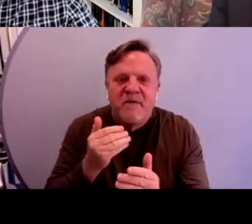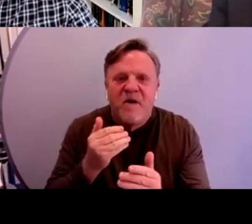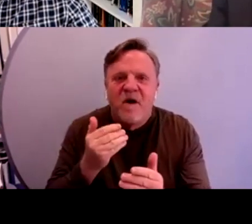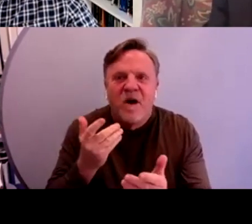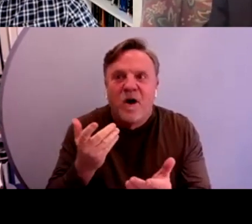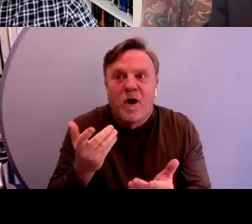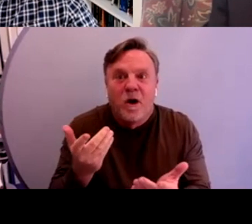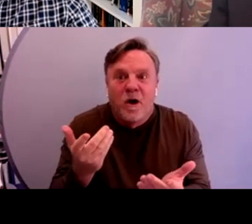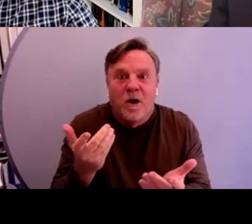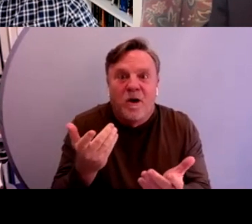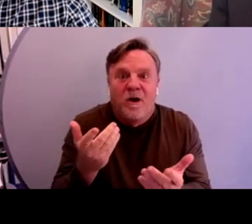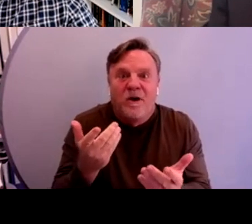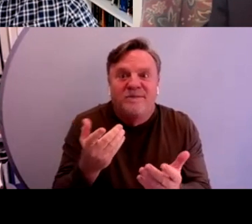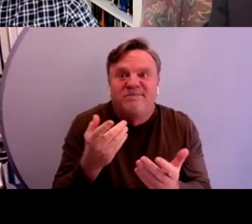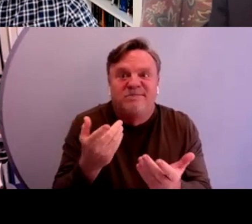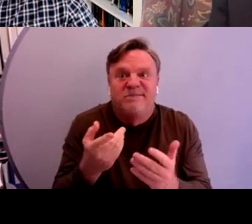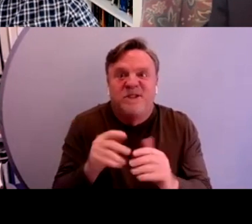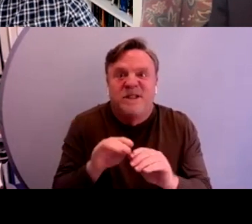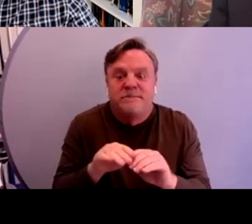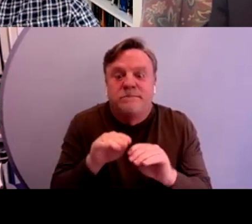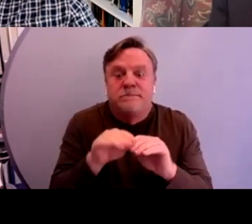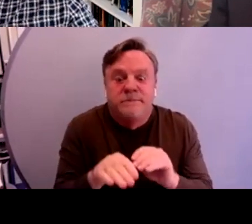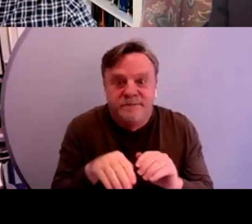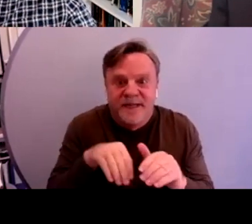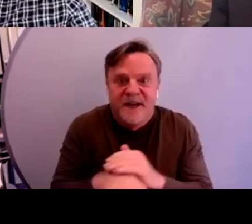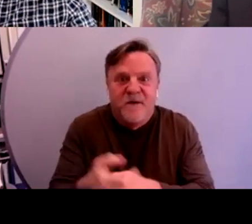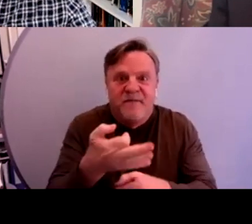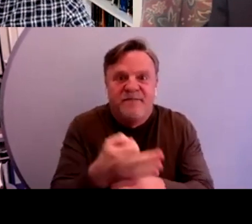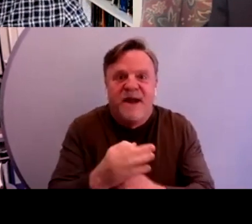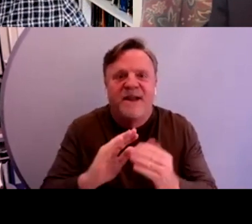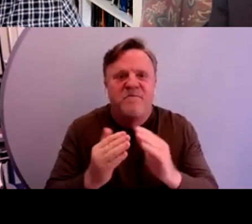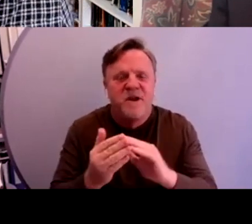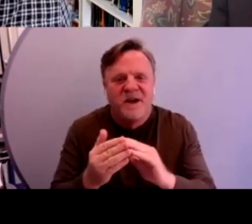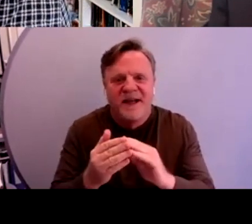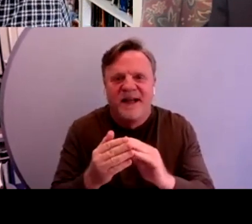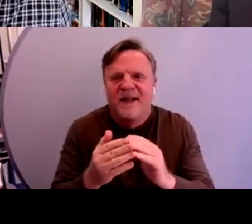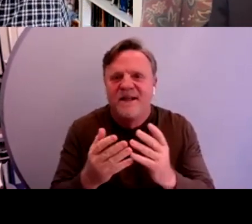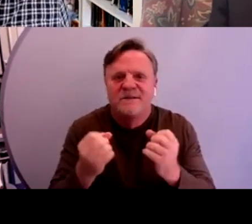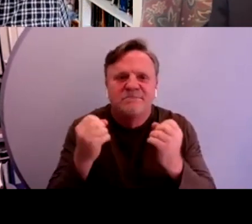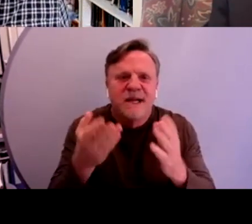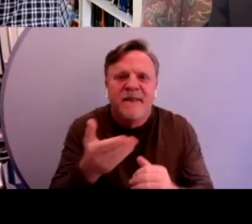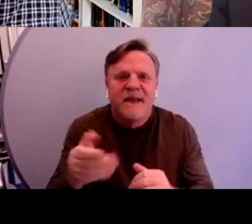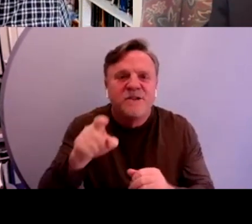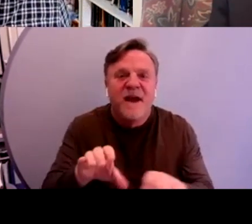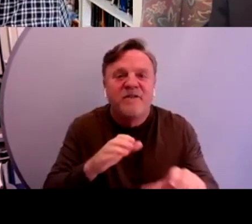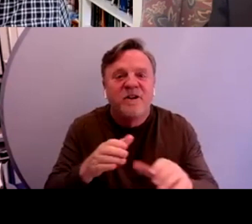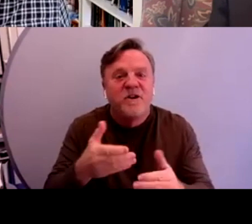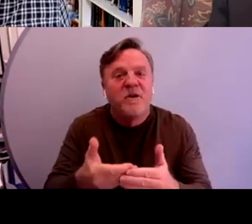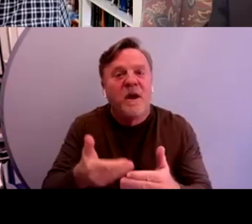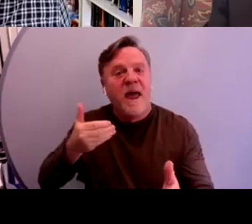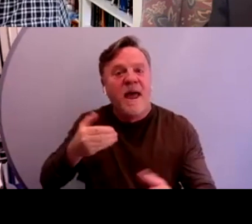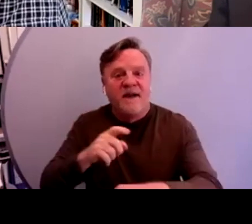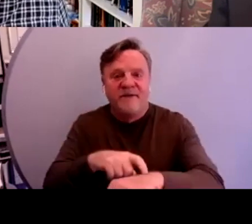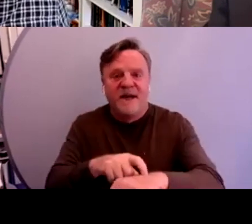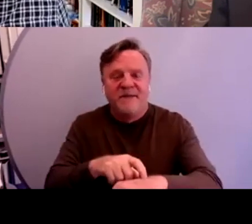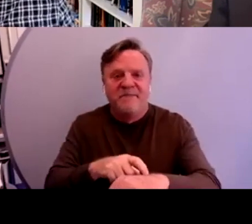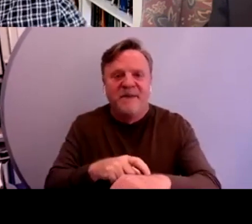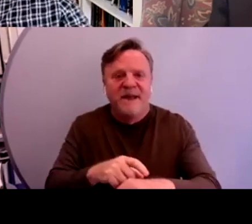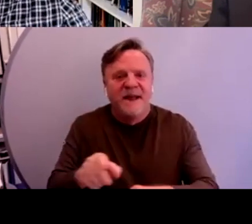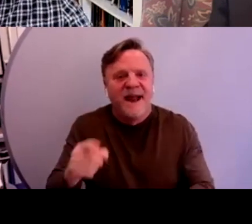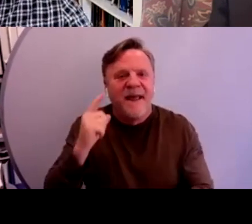before even stepping foot into a faith community. There's just a lot of things to do ahead of time, and I think you just